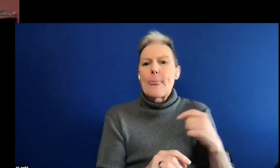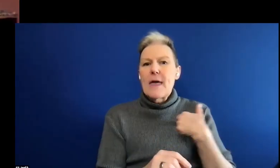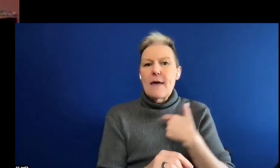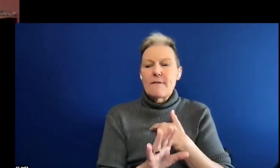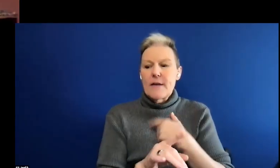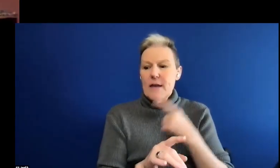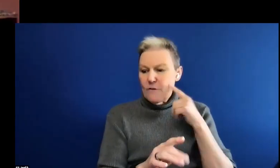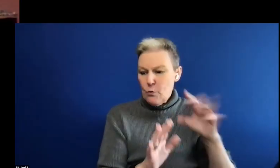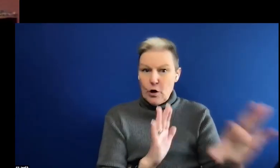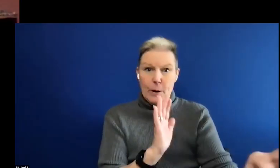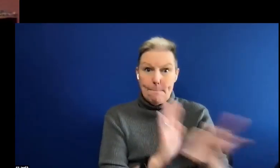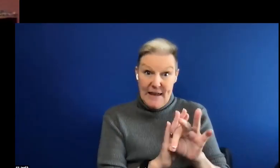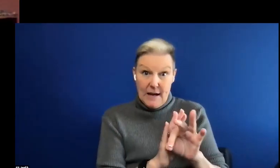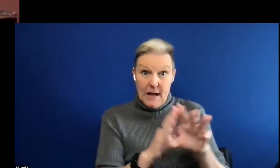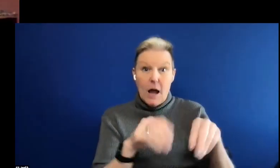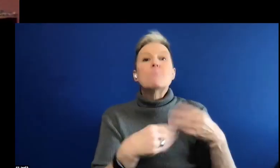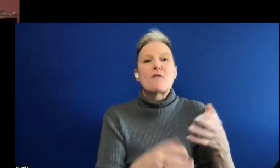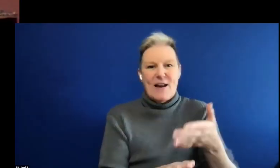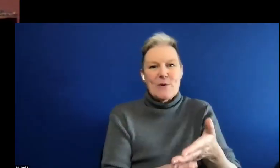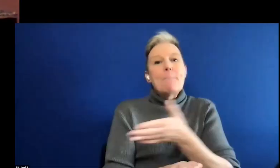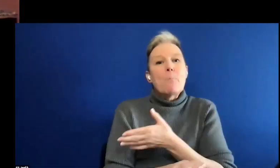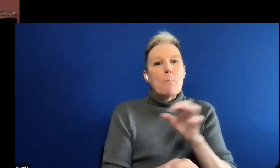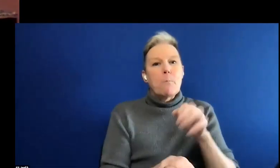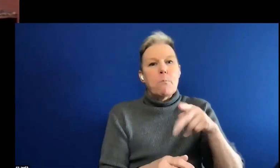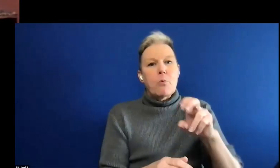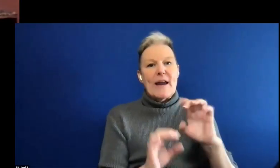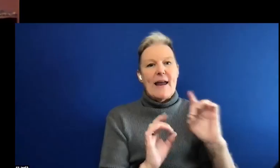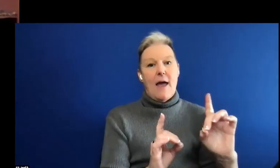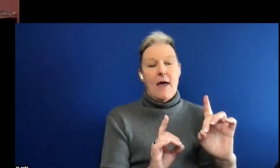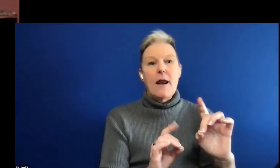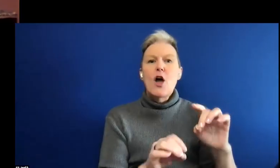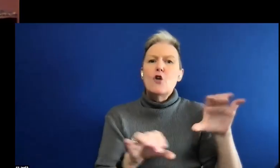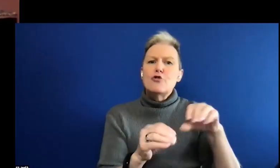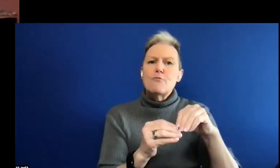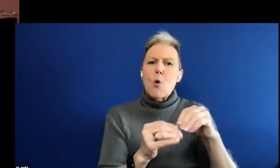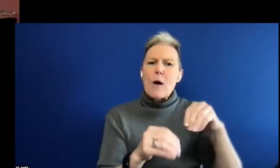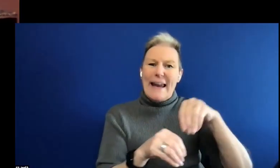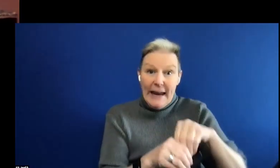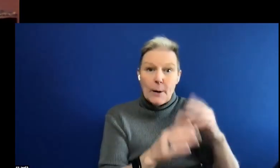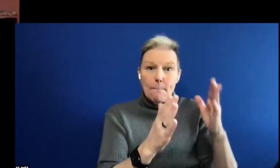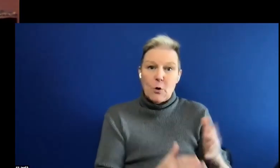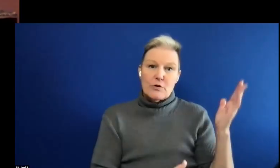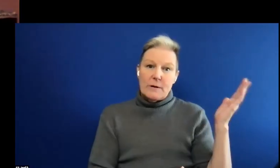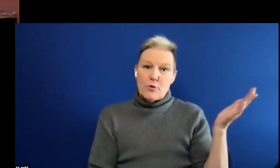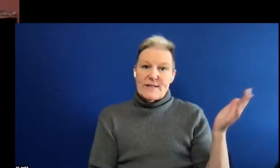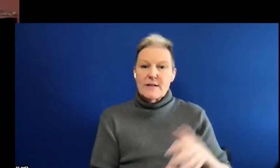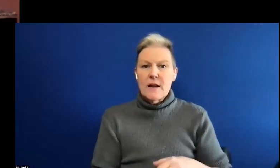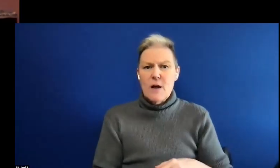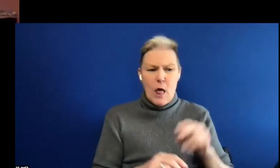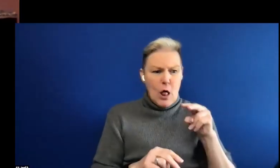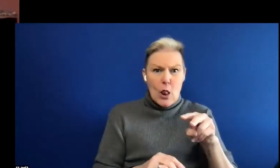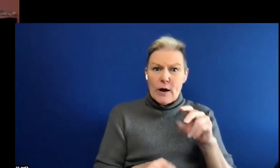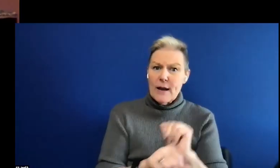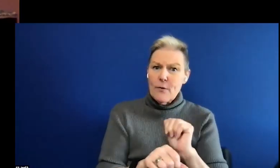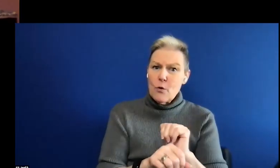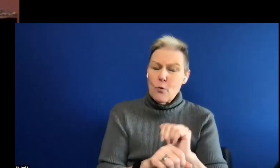to choose a provider in pre-ed services, do more in-person presentations, looking at the work that the